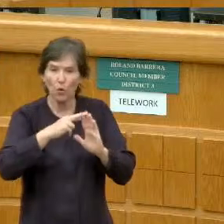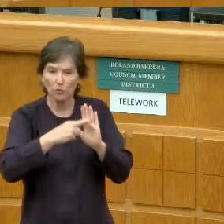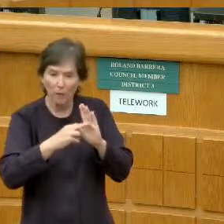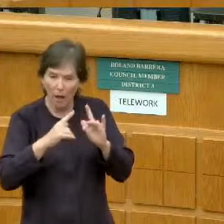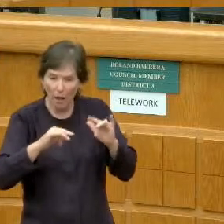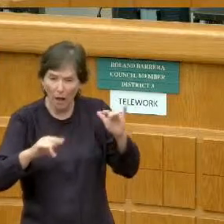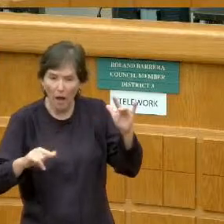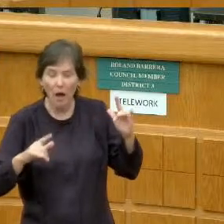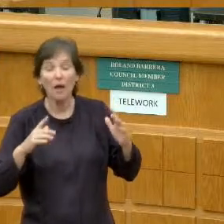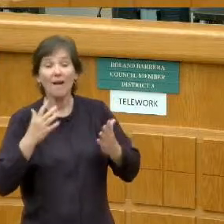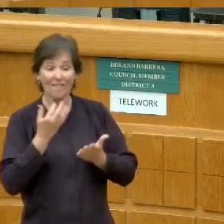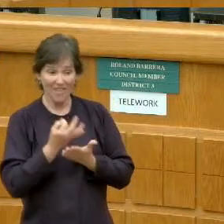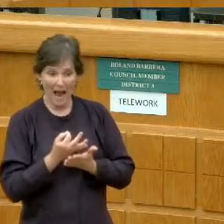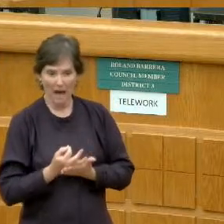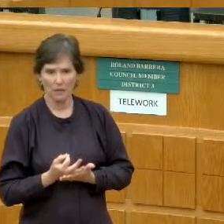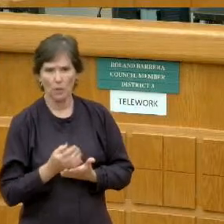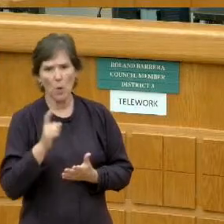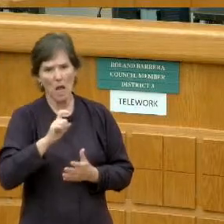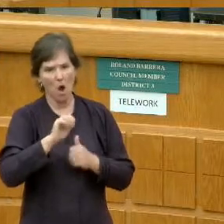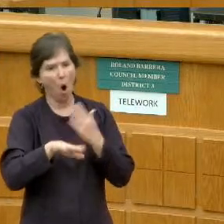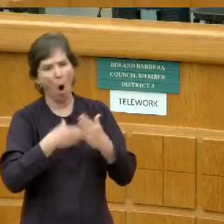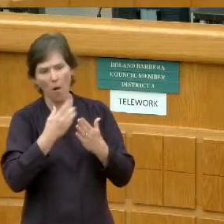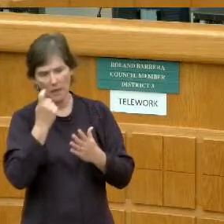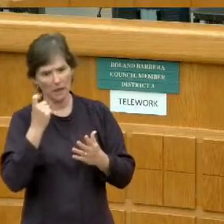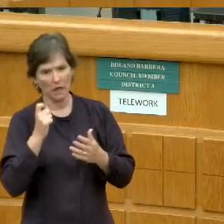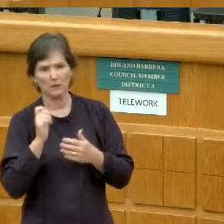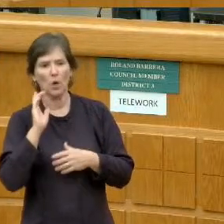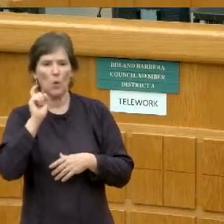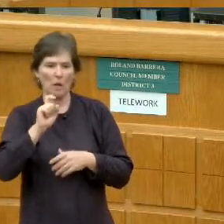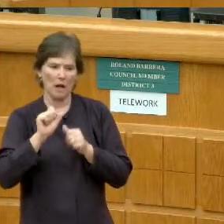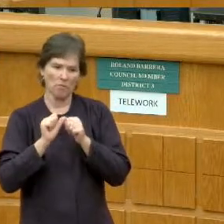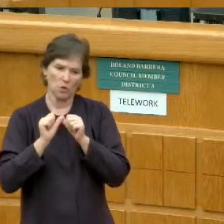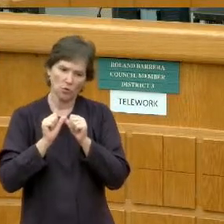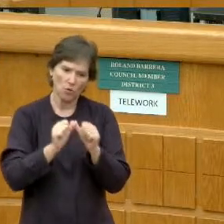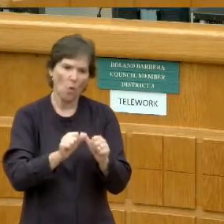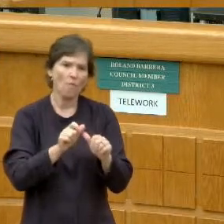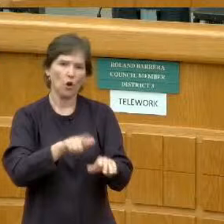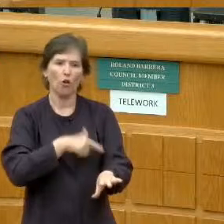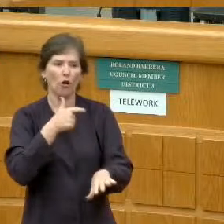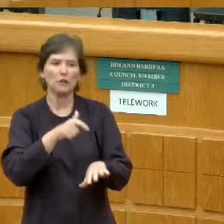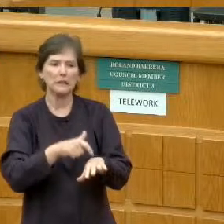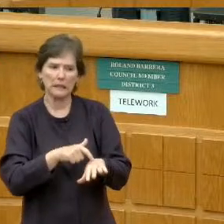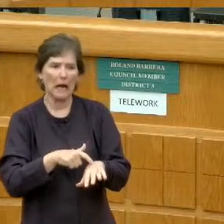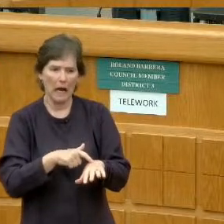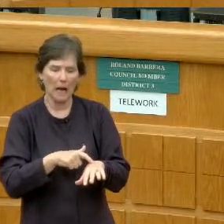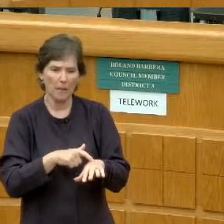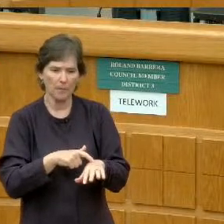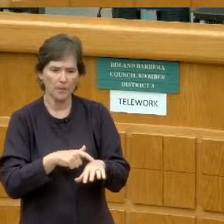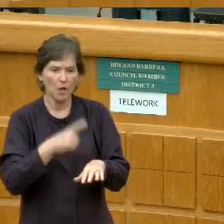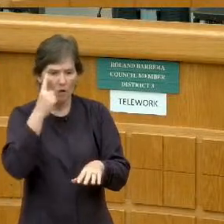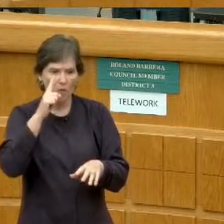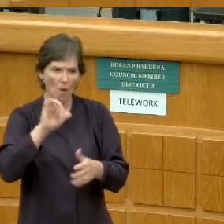community under control and suppress